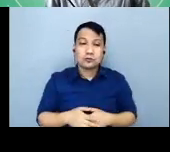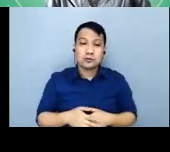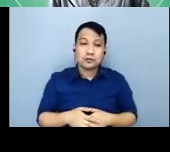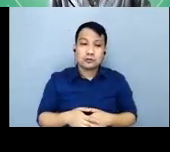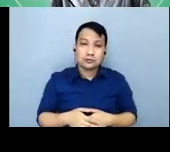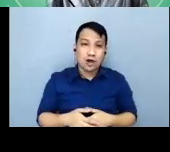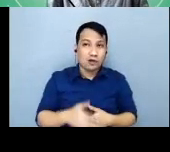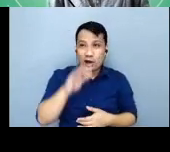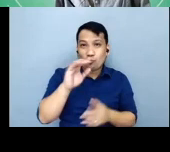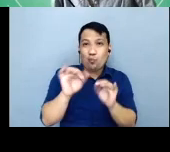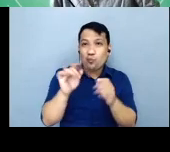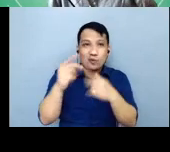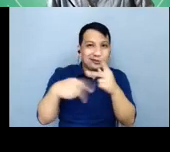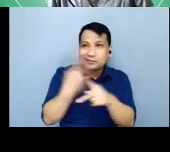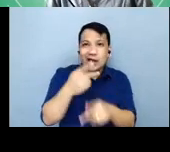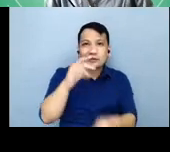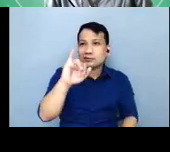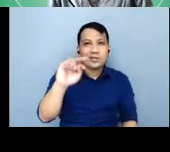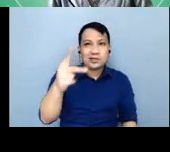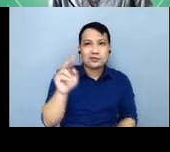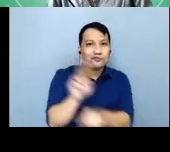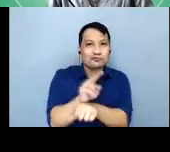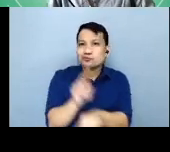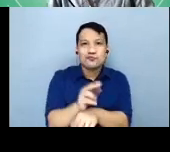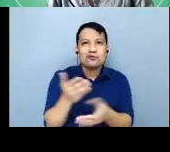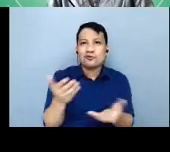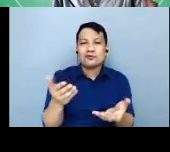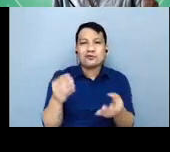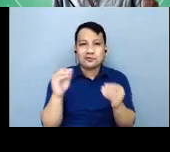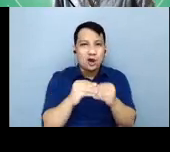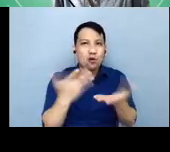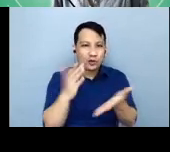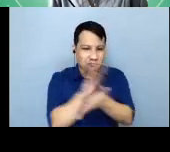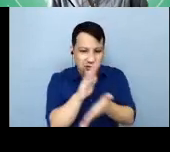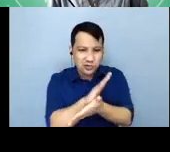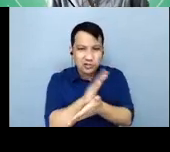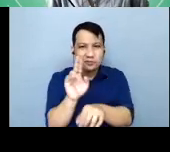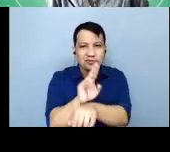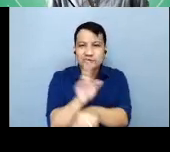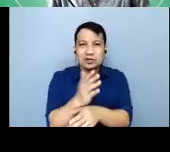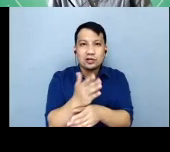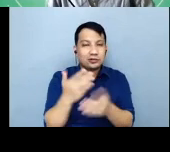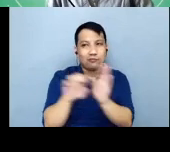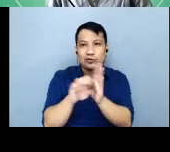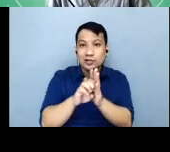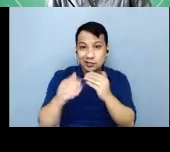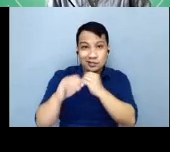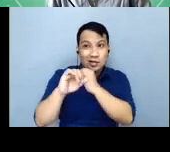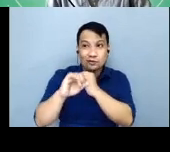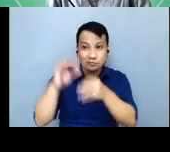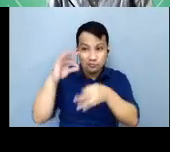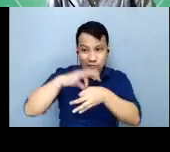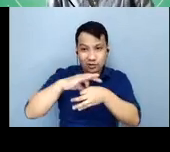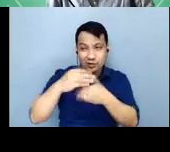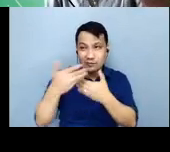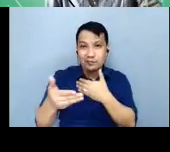solvent-based inks, or am I going to invest in a different kind of paper? Election season's coming up. And for many,